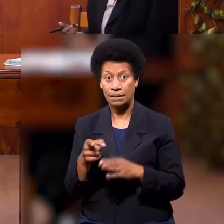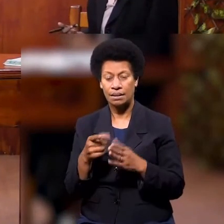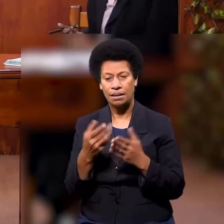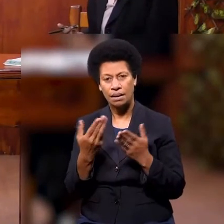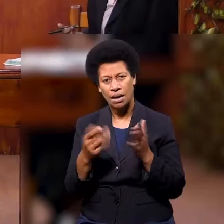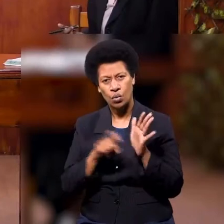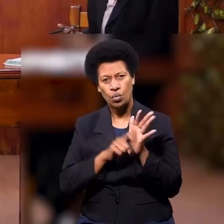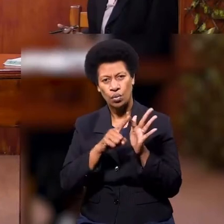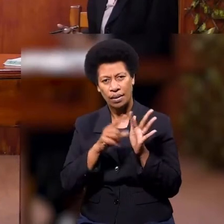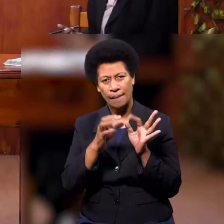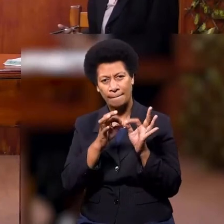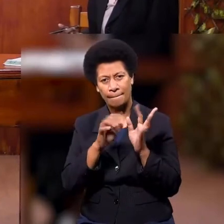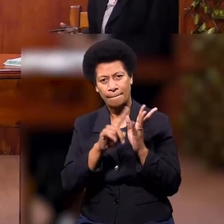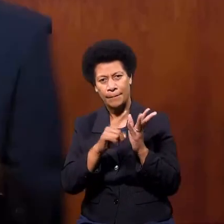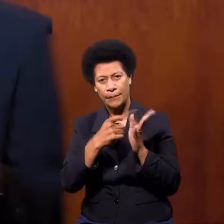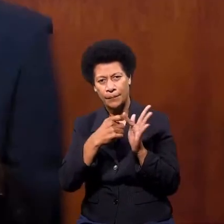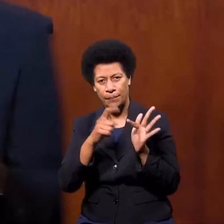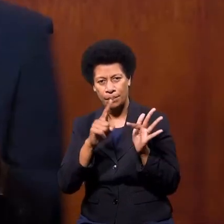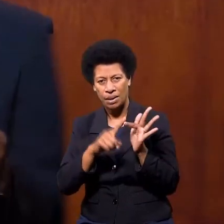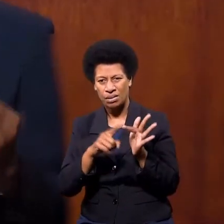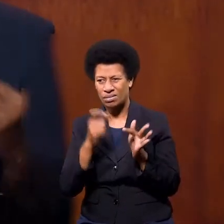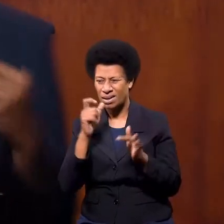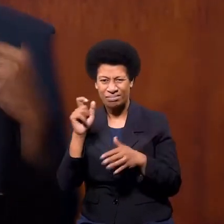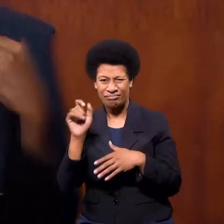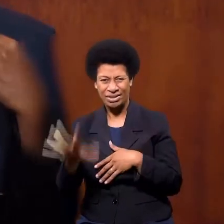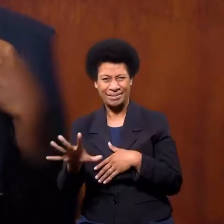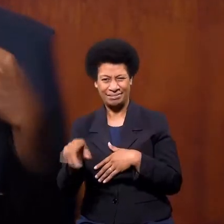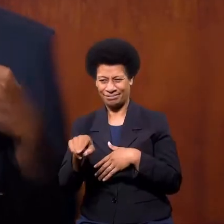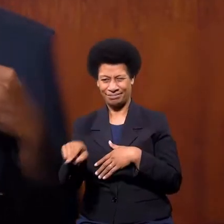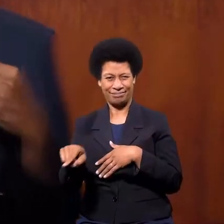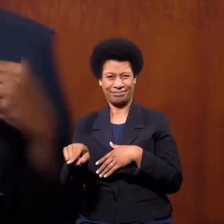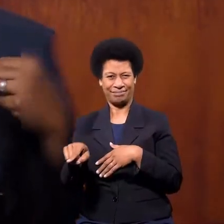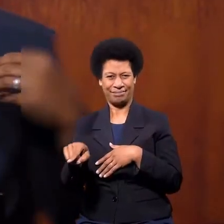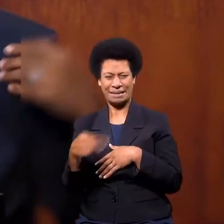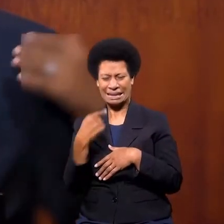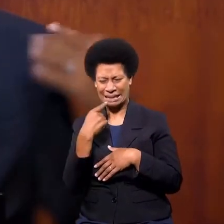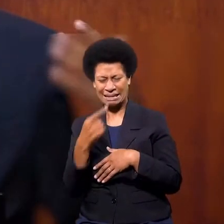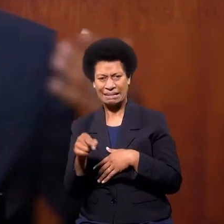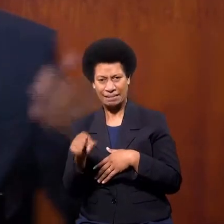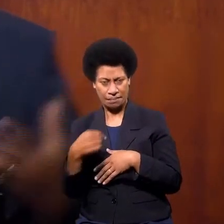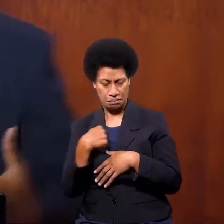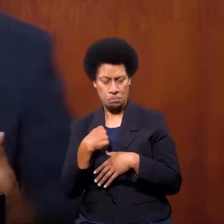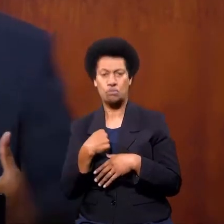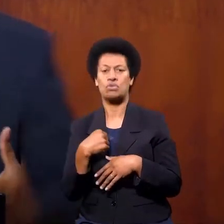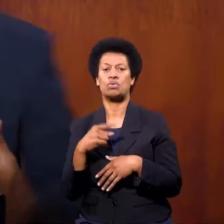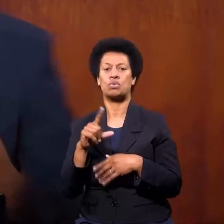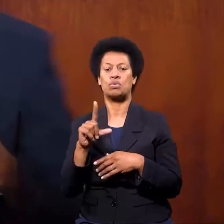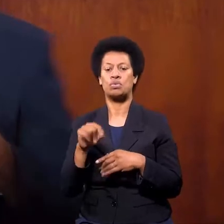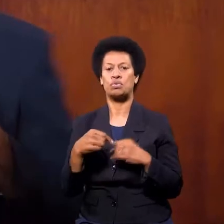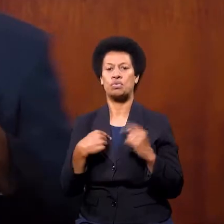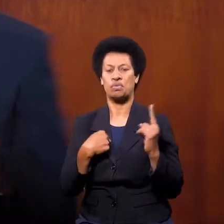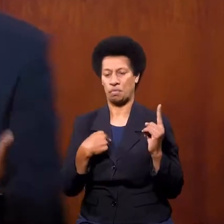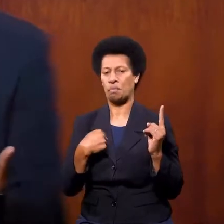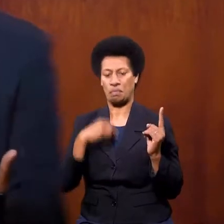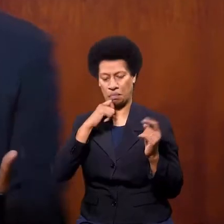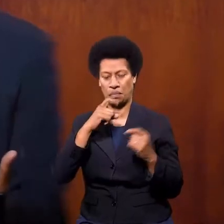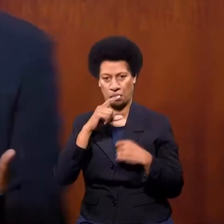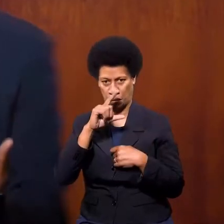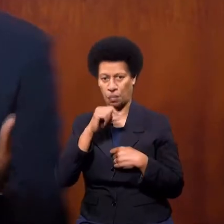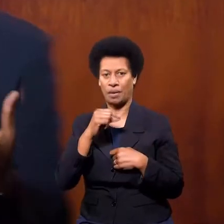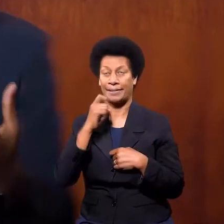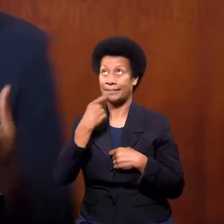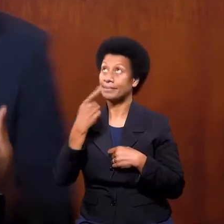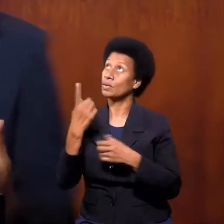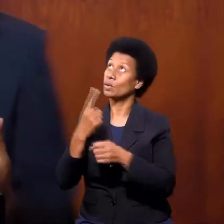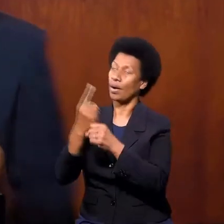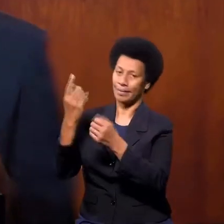this is a rebuke to those who think that what they are doing will earn them